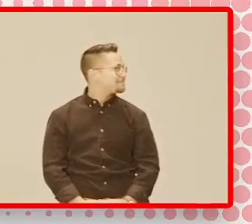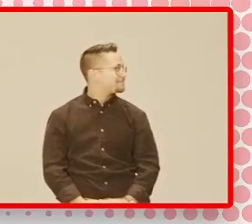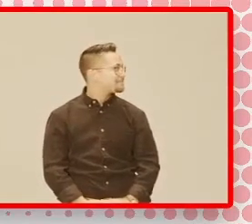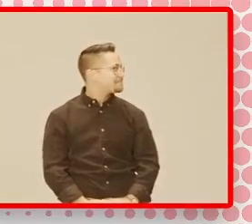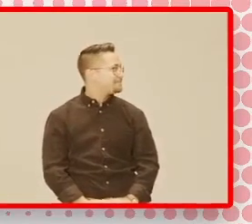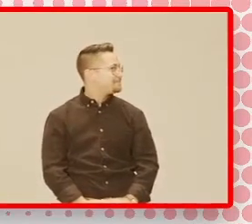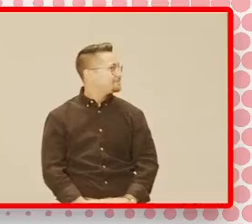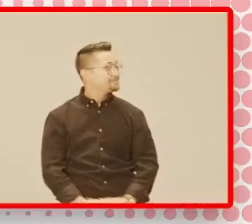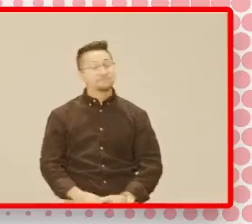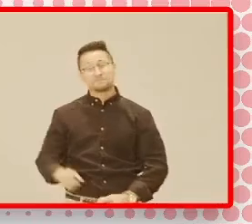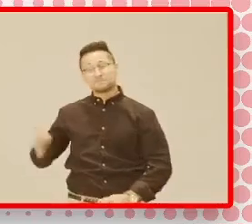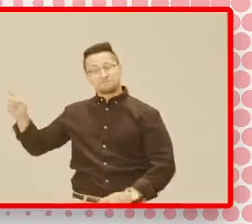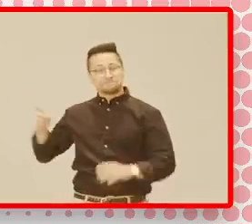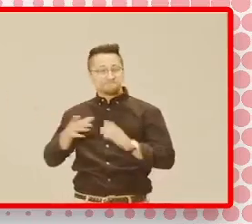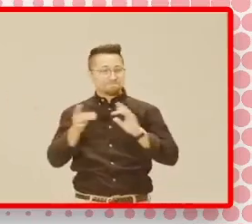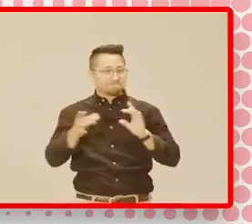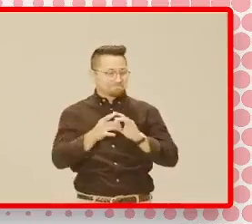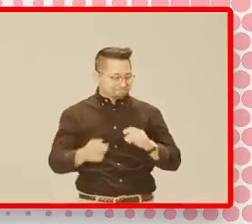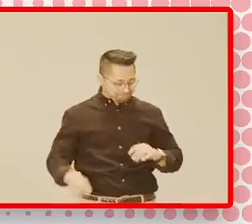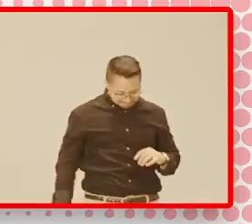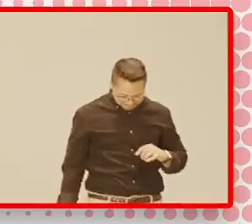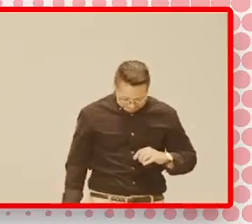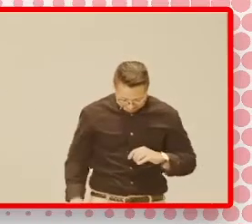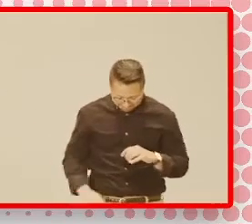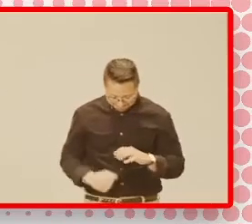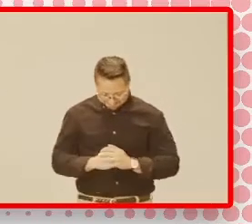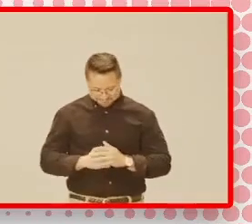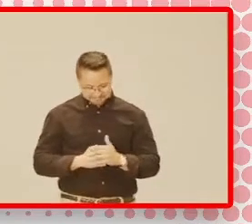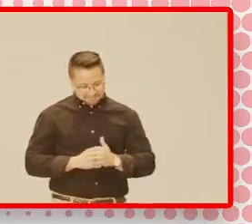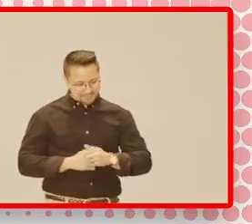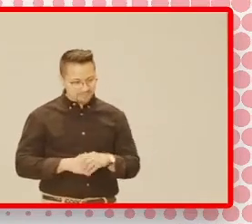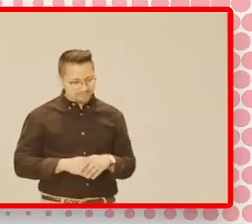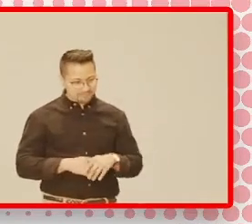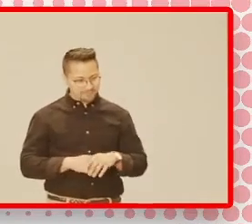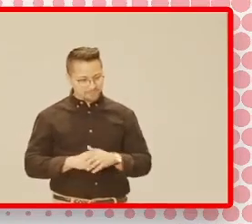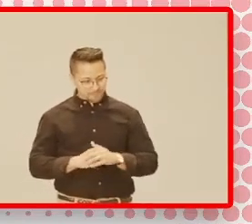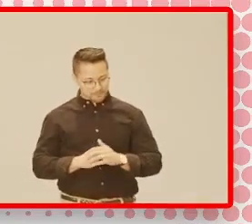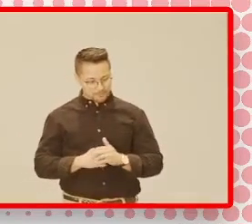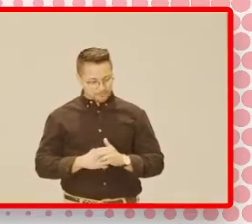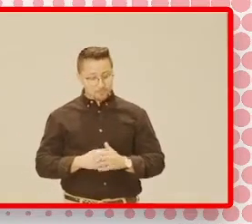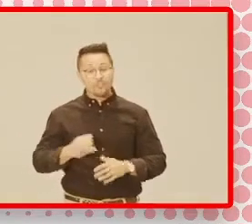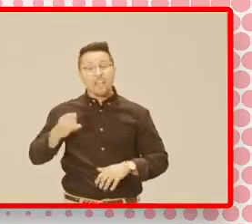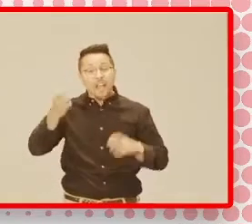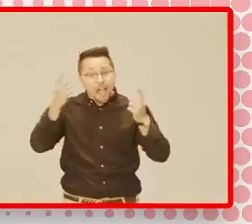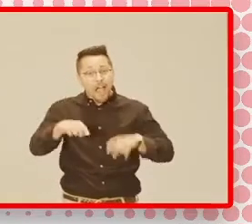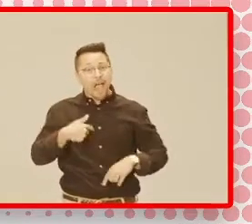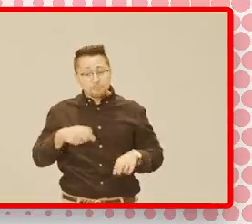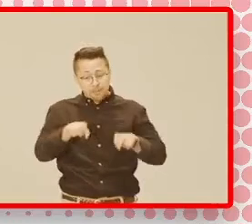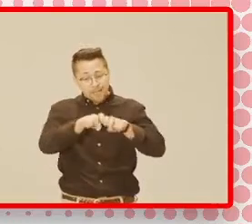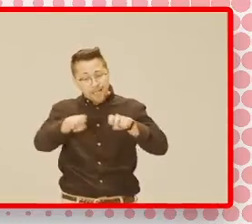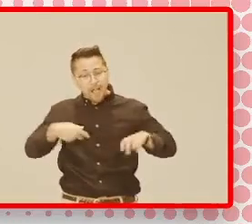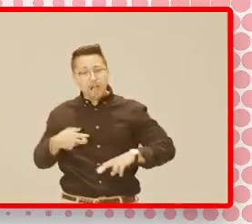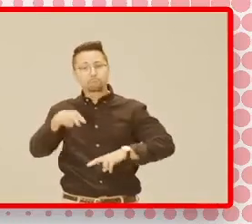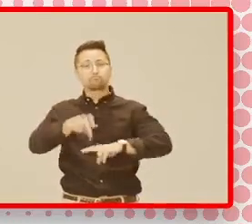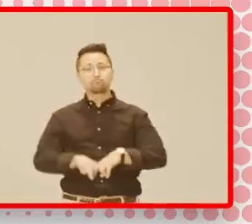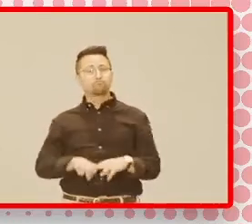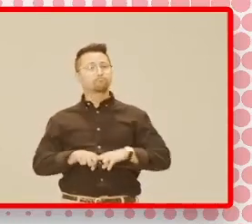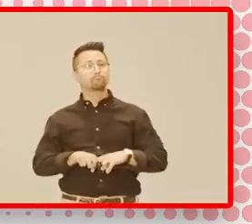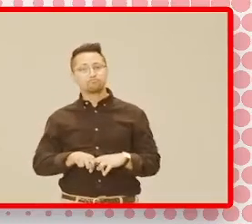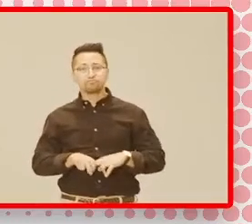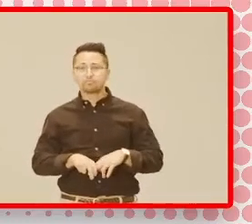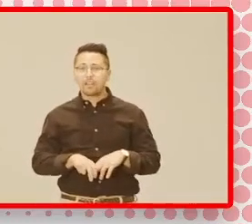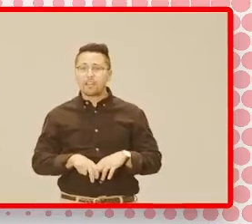My dad said, if I sit on the couch, play